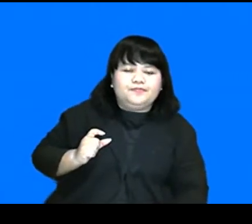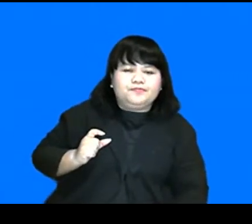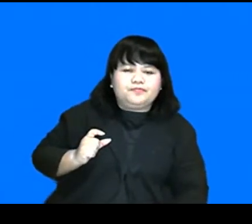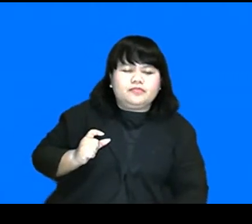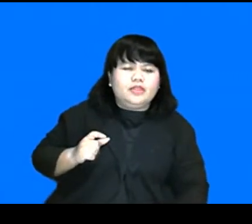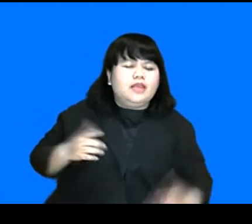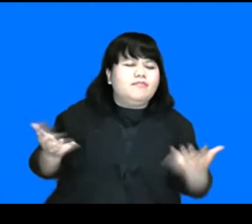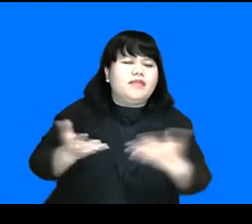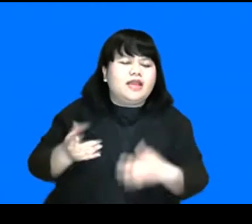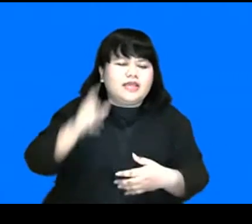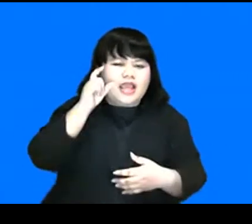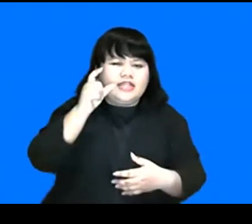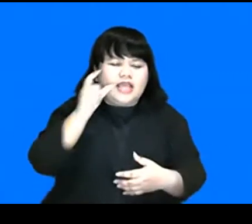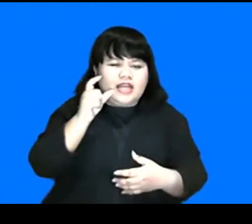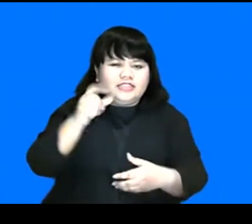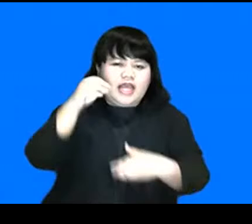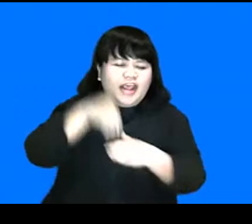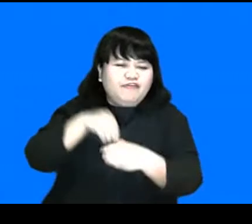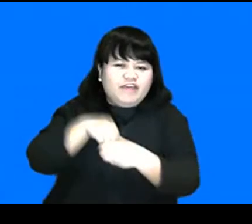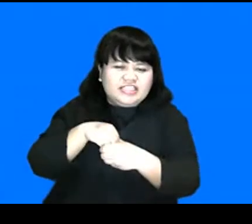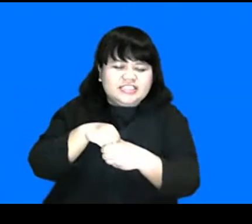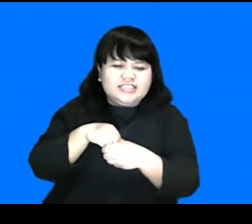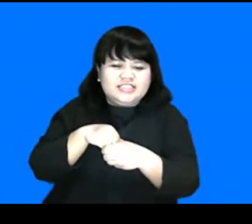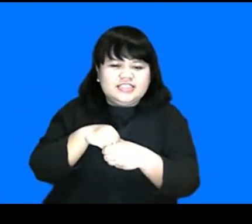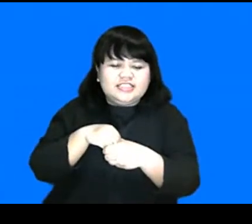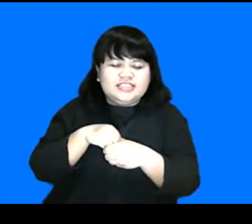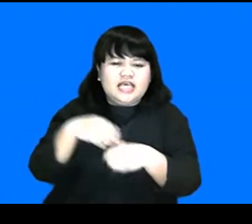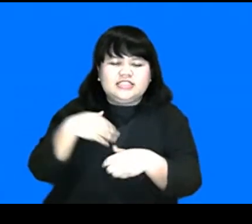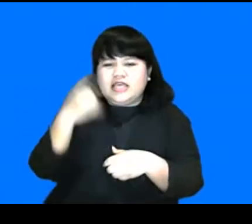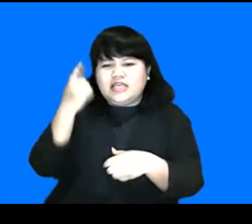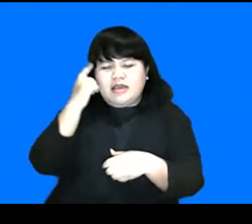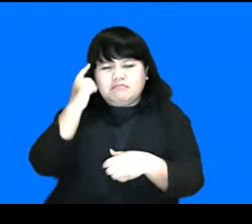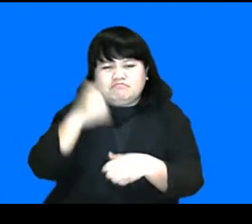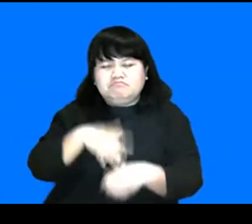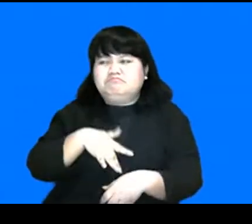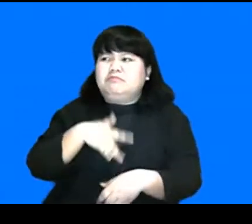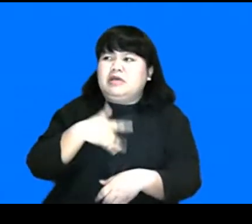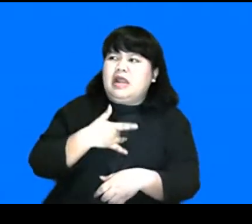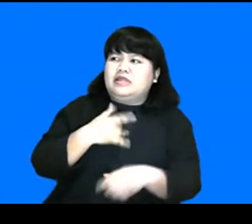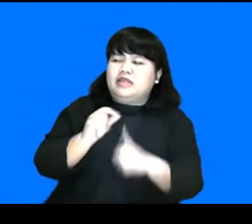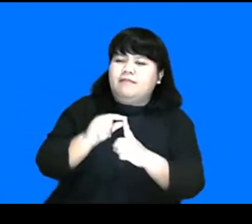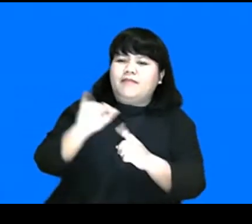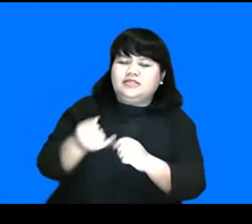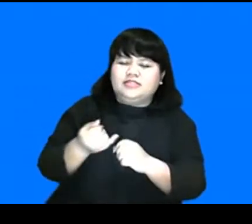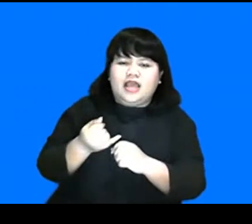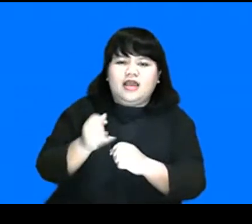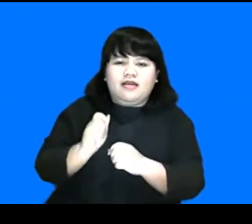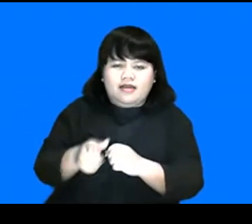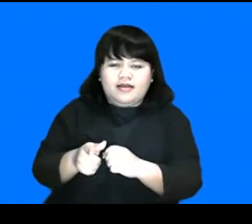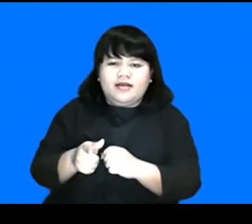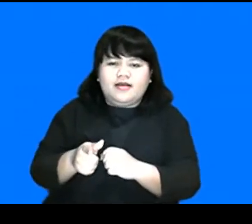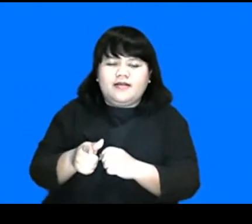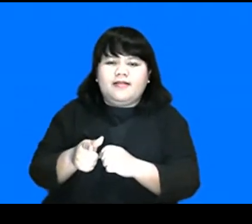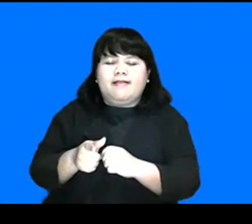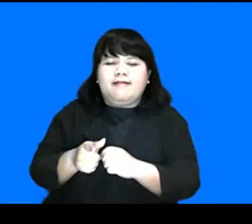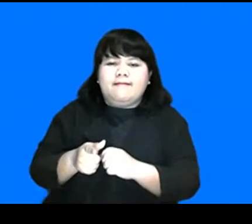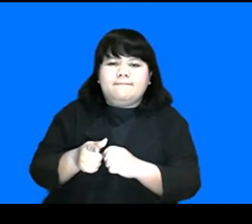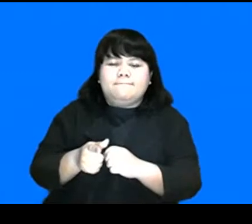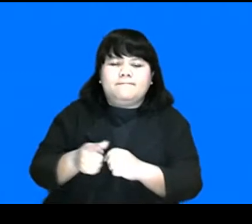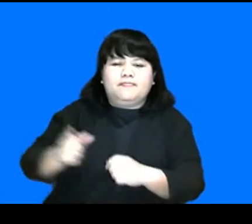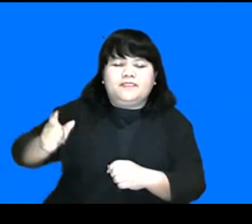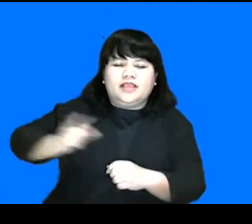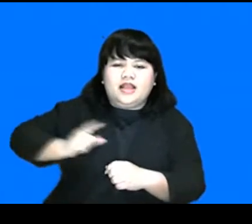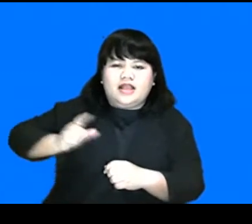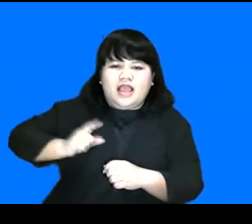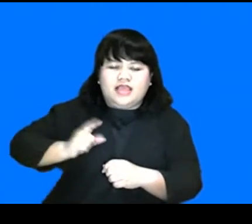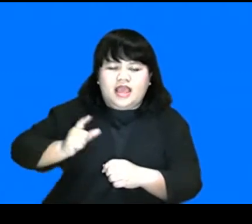So I think the wealth tax, as I mentioned earlier on, will in fact spur economic growth because all of it will be